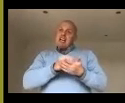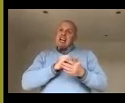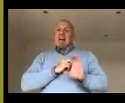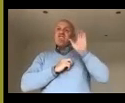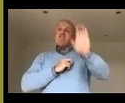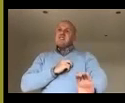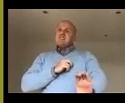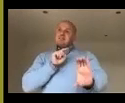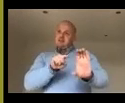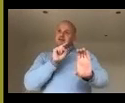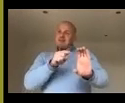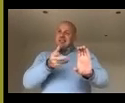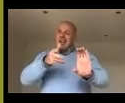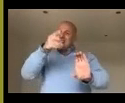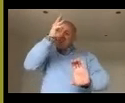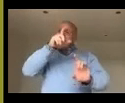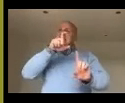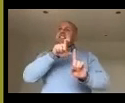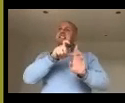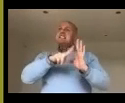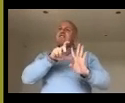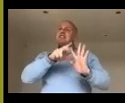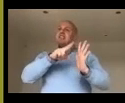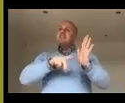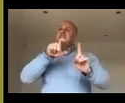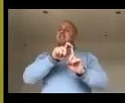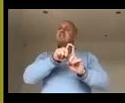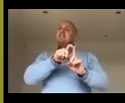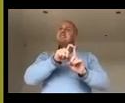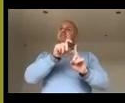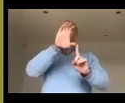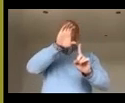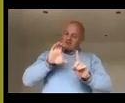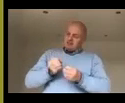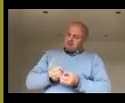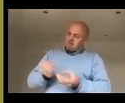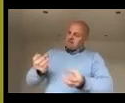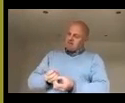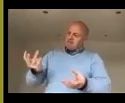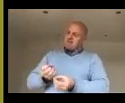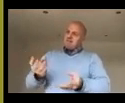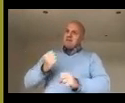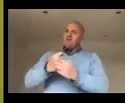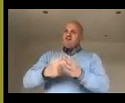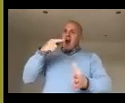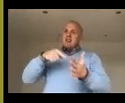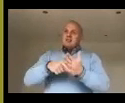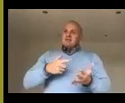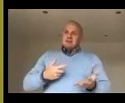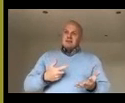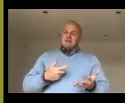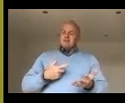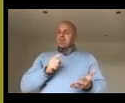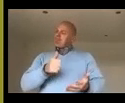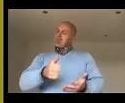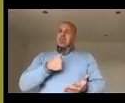the interest and the dividends that come from that are given out each year as grants. So the beauty of that is the